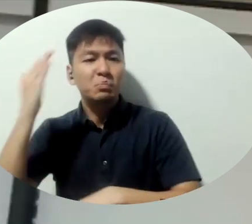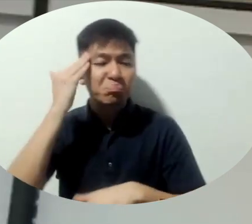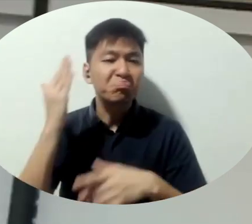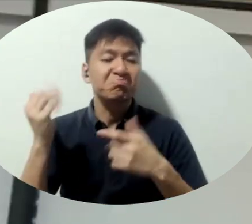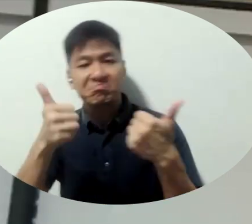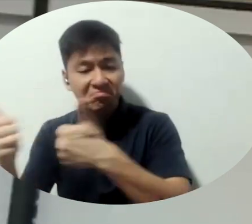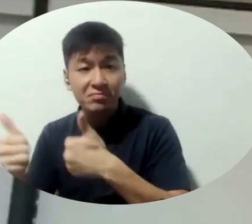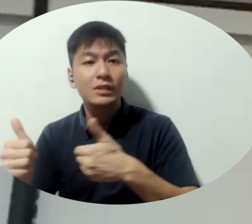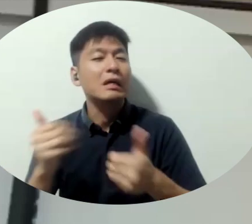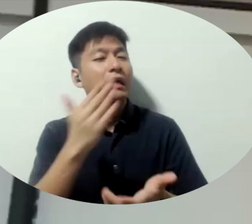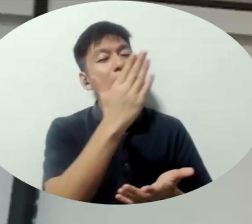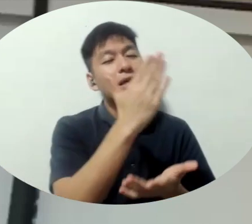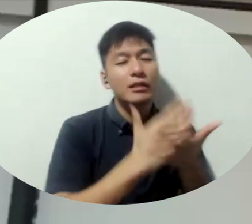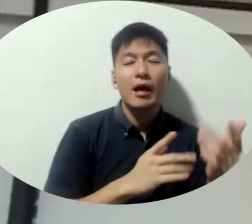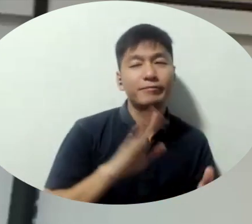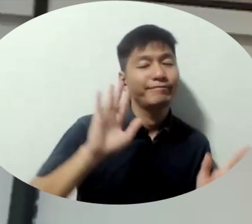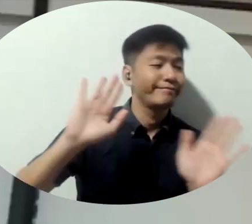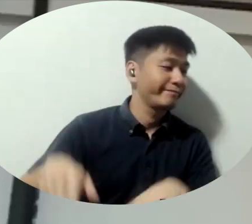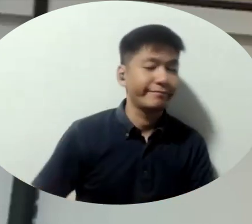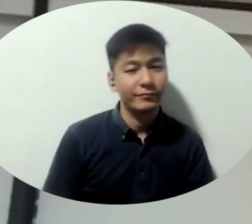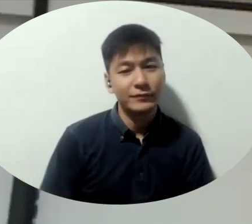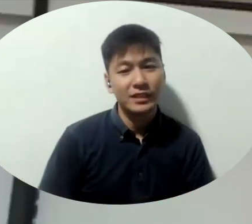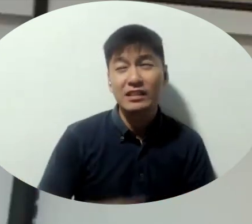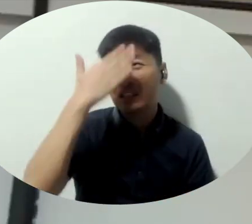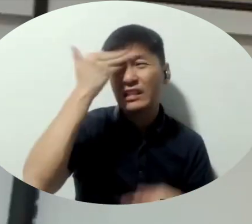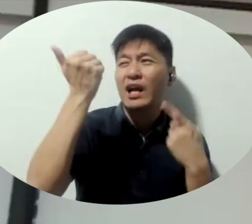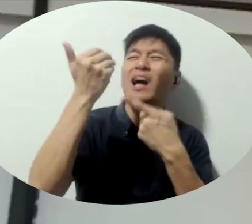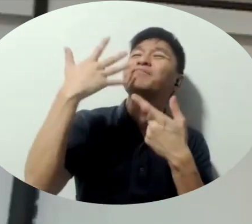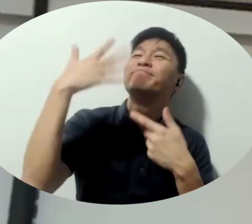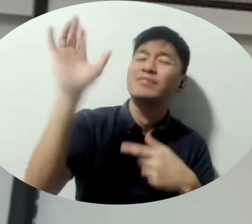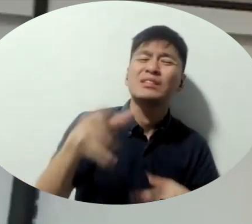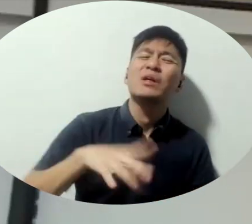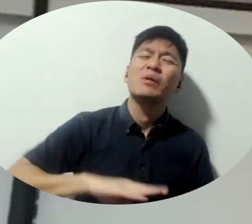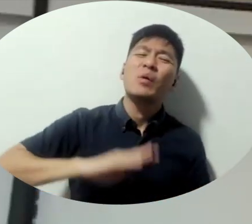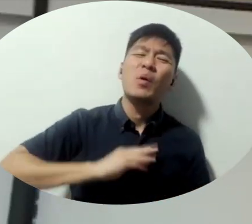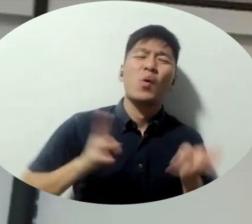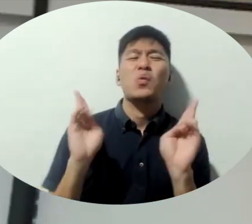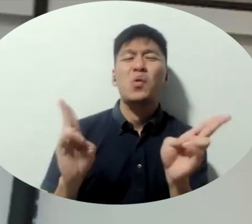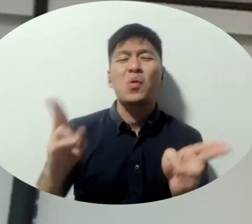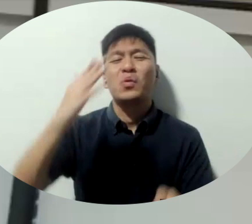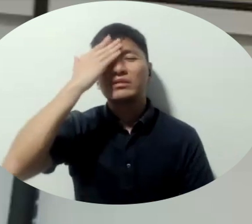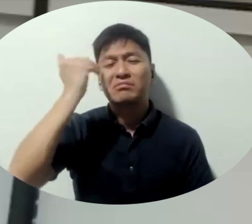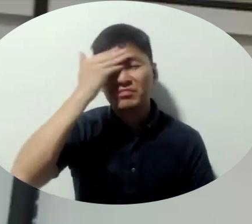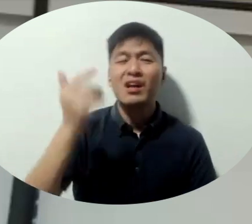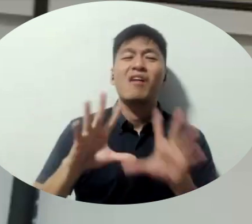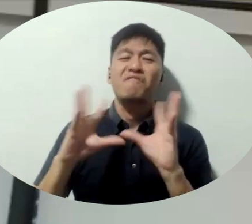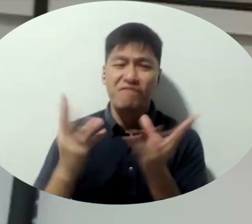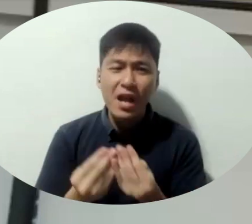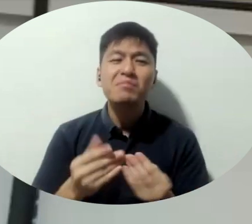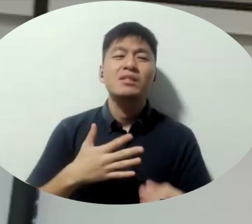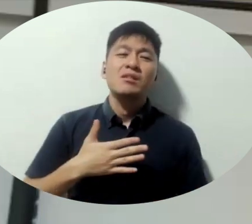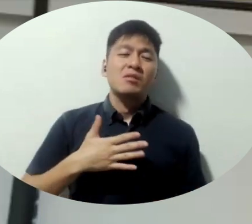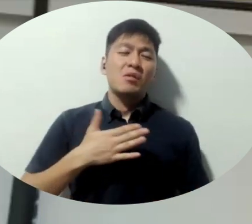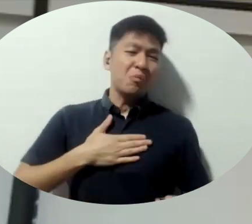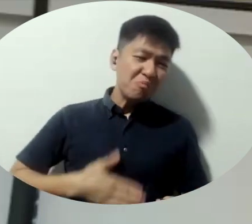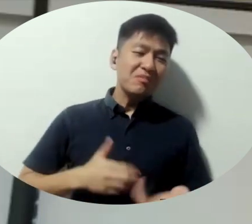just old age. Why should we worry about it? The families will cover. And so what's occurred is the United States has taken